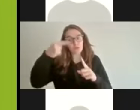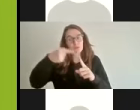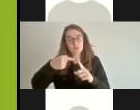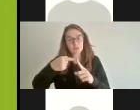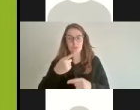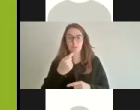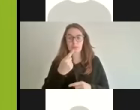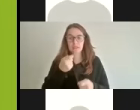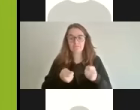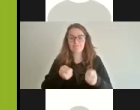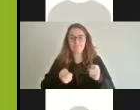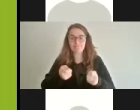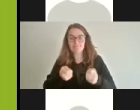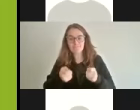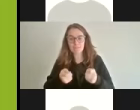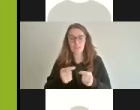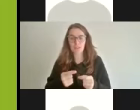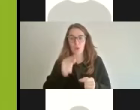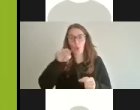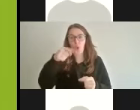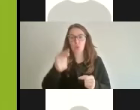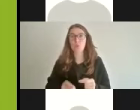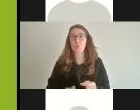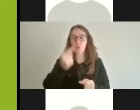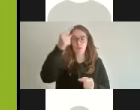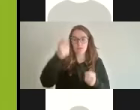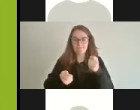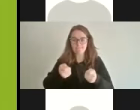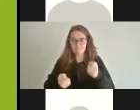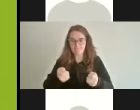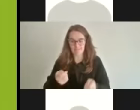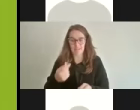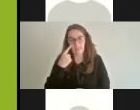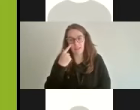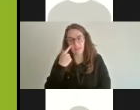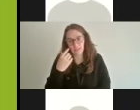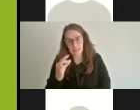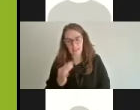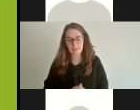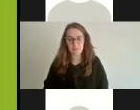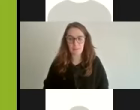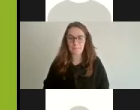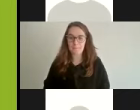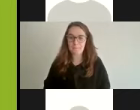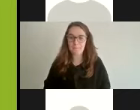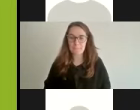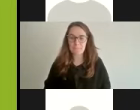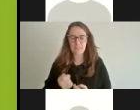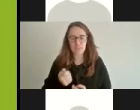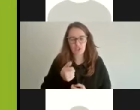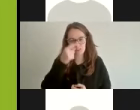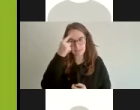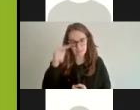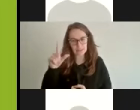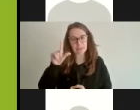balancing with another stick with the third. So I think it's more difficult